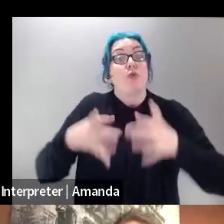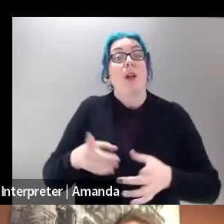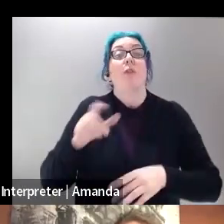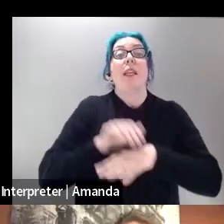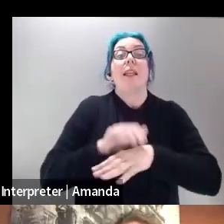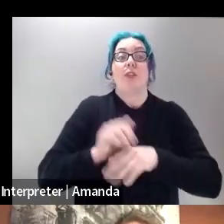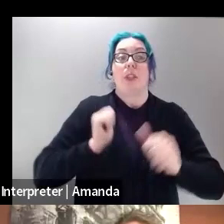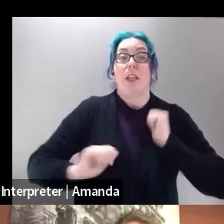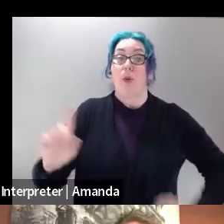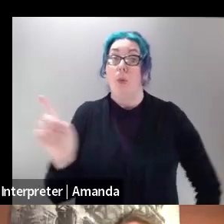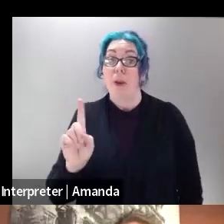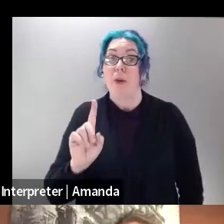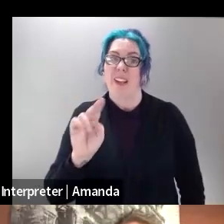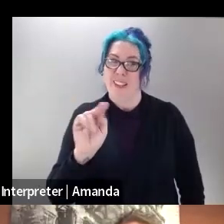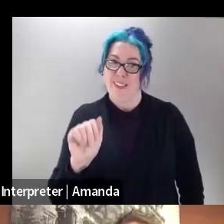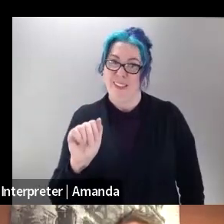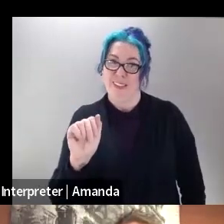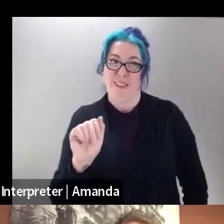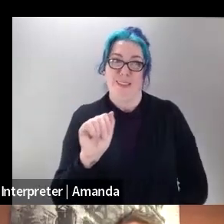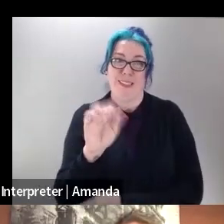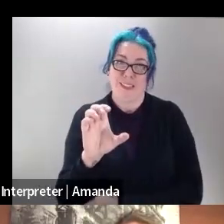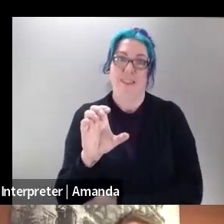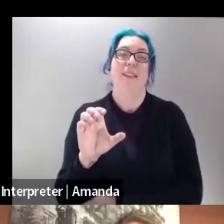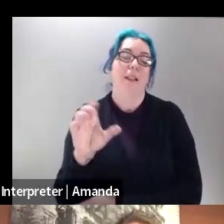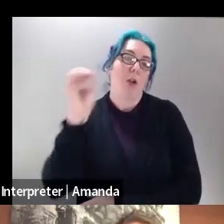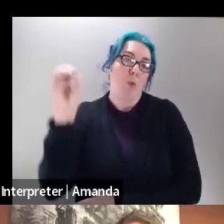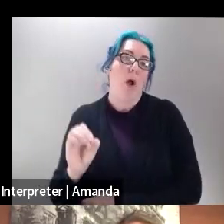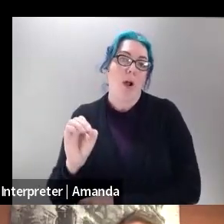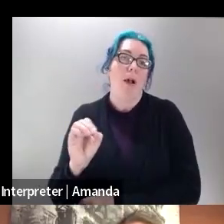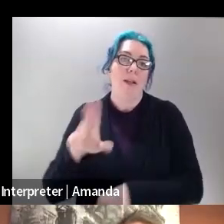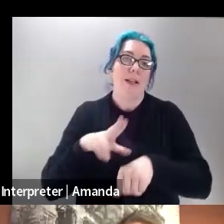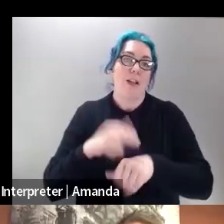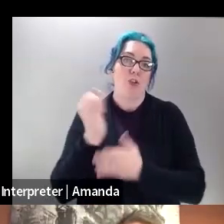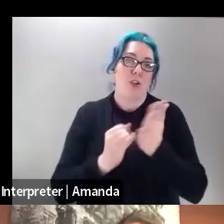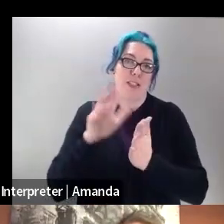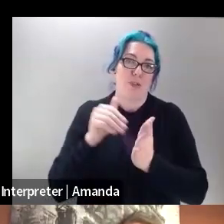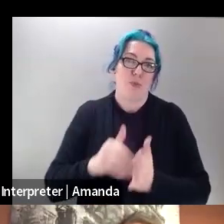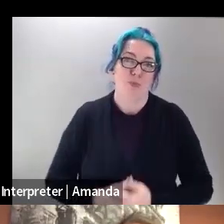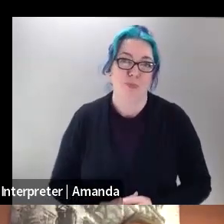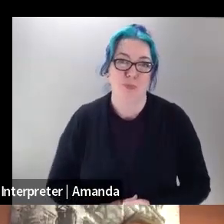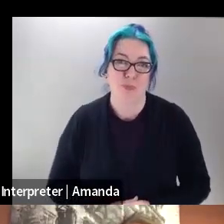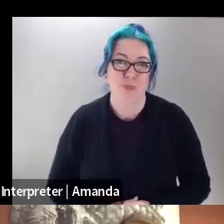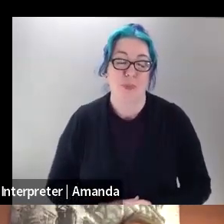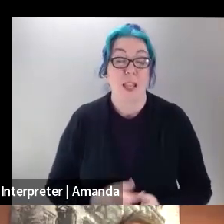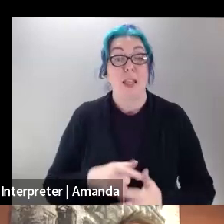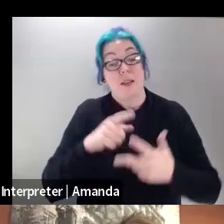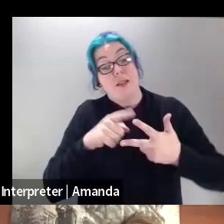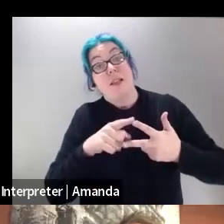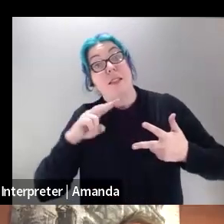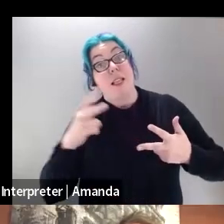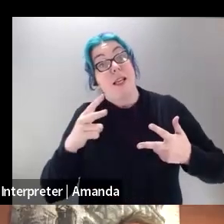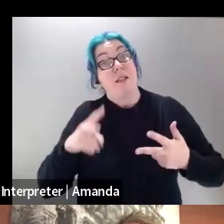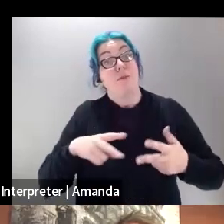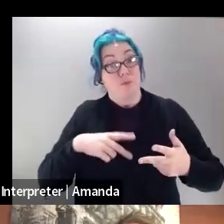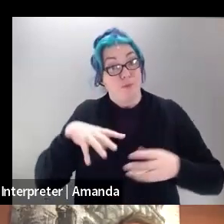Centre in Ottawa. Next up is Daryl Cloran. Daryl is the